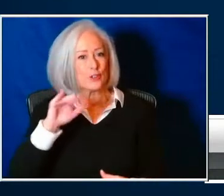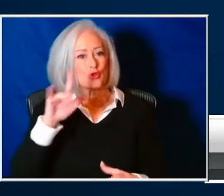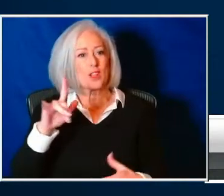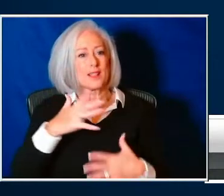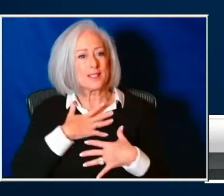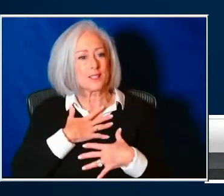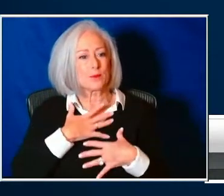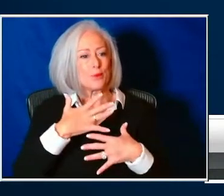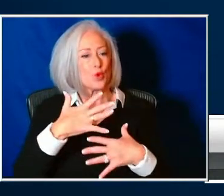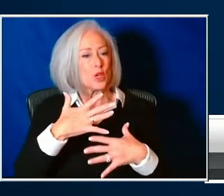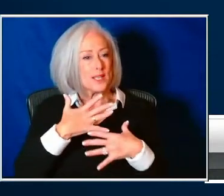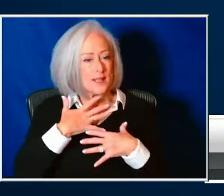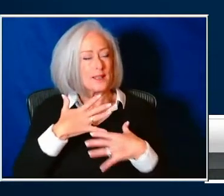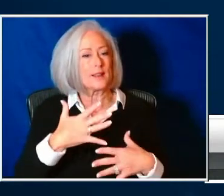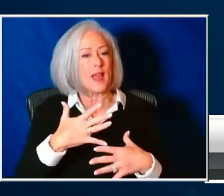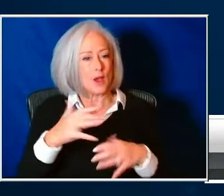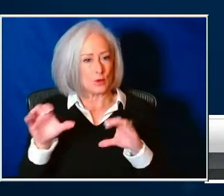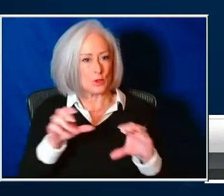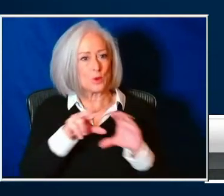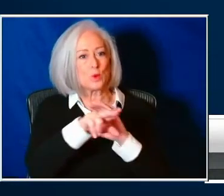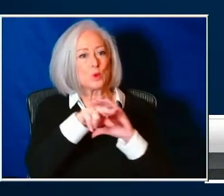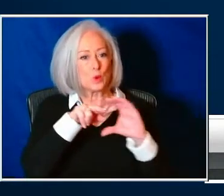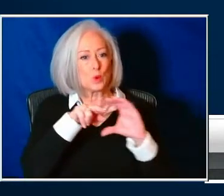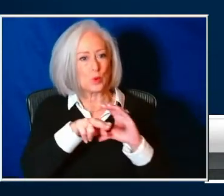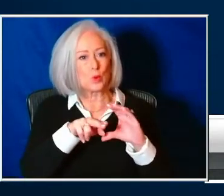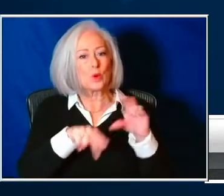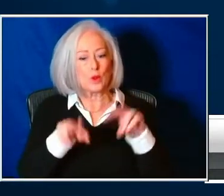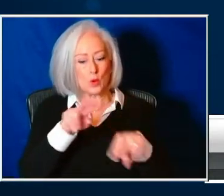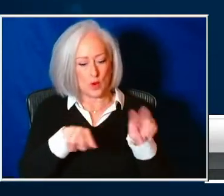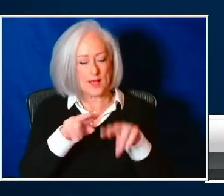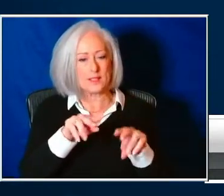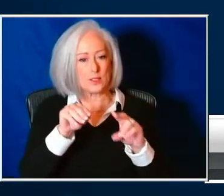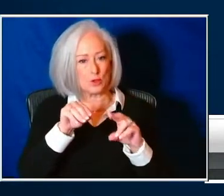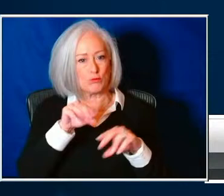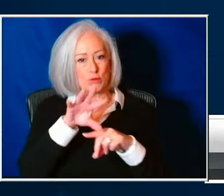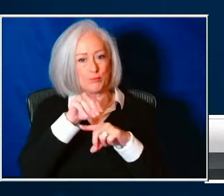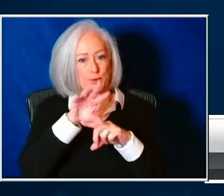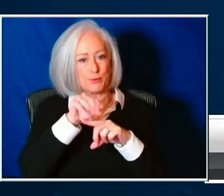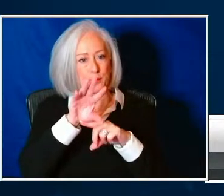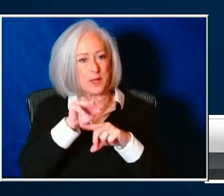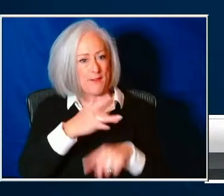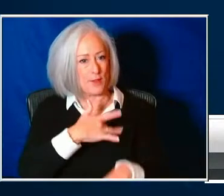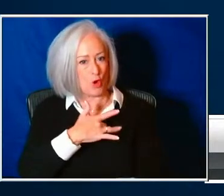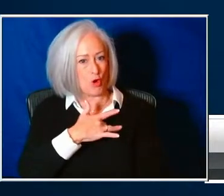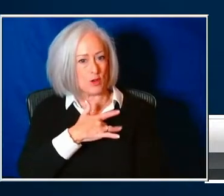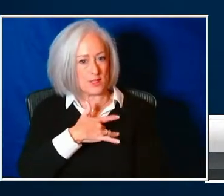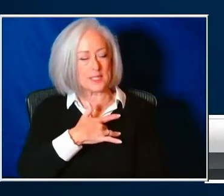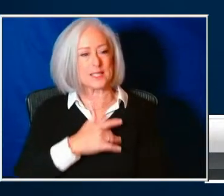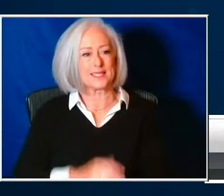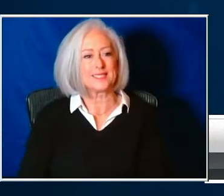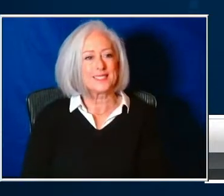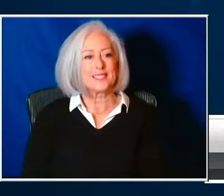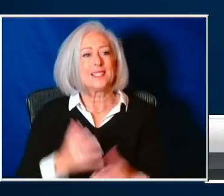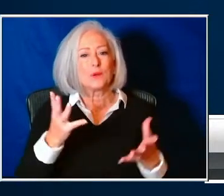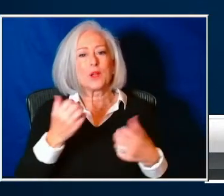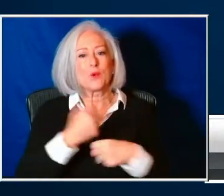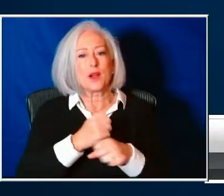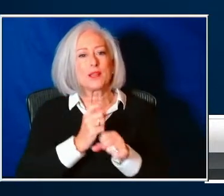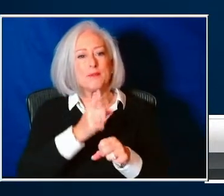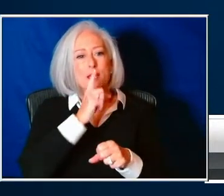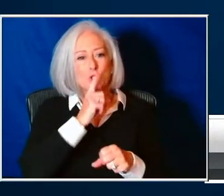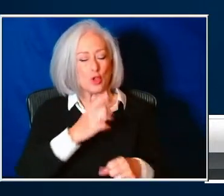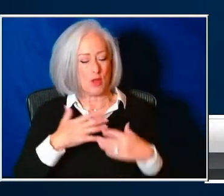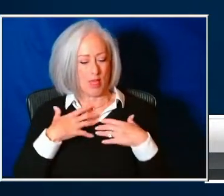can do that scan read. So when they The capture breathing. the picture, Okay. She so said the not too- lungs aren't getting in the To way. be finished, I'm going to give your